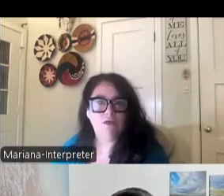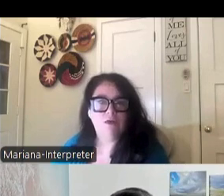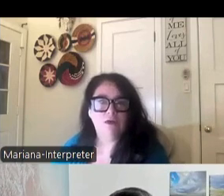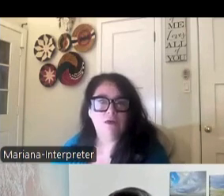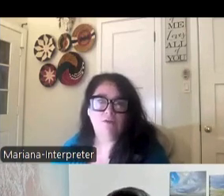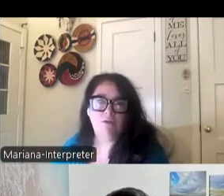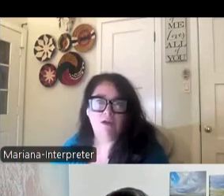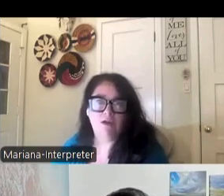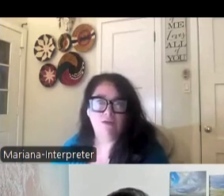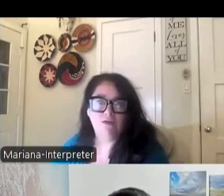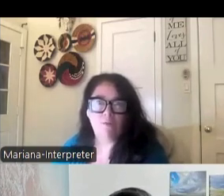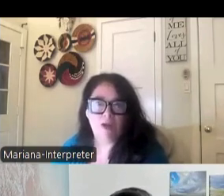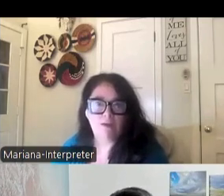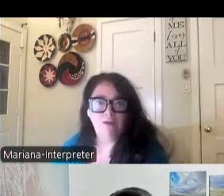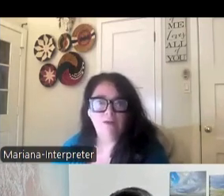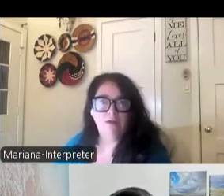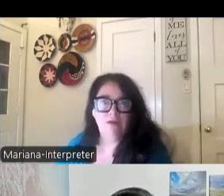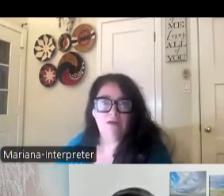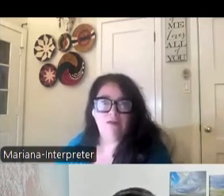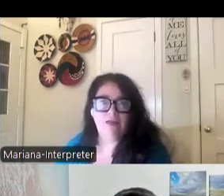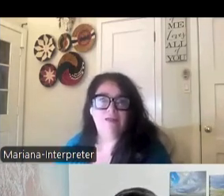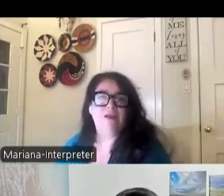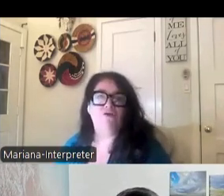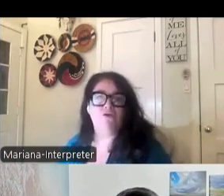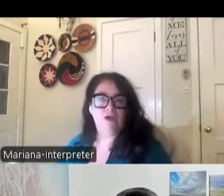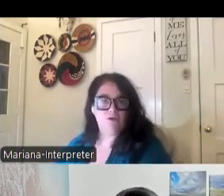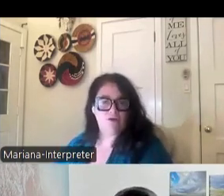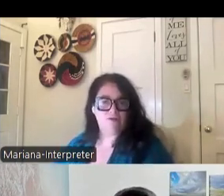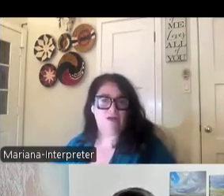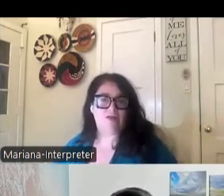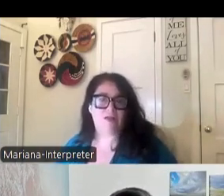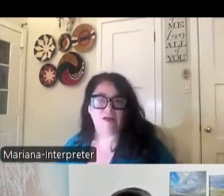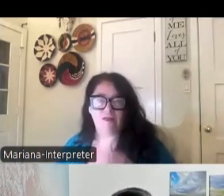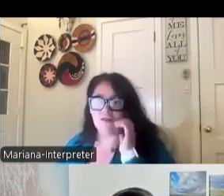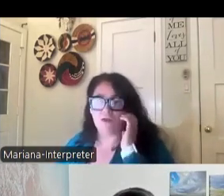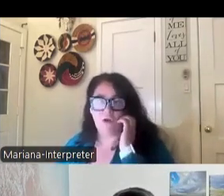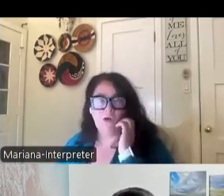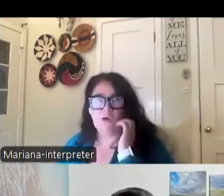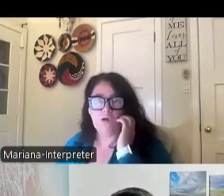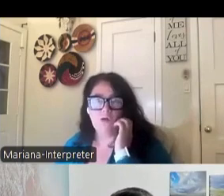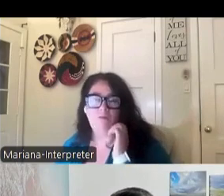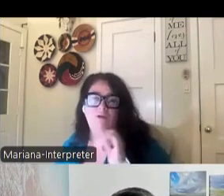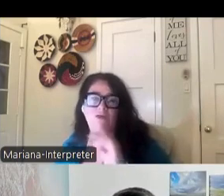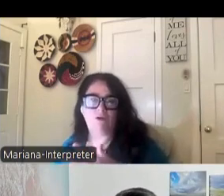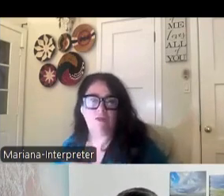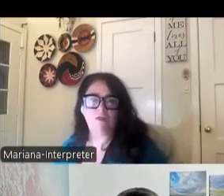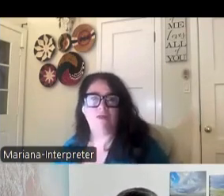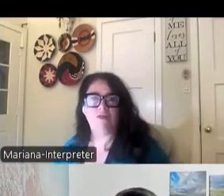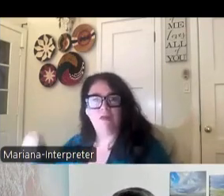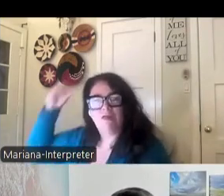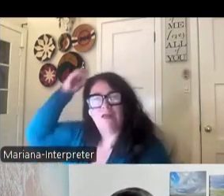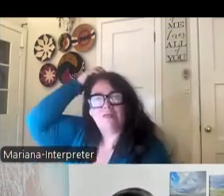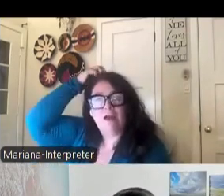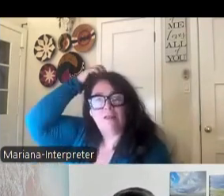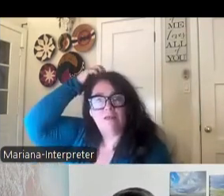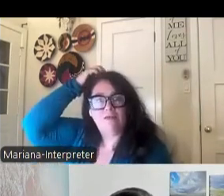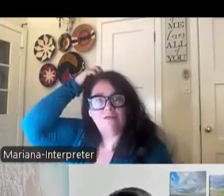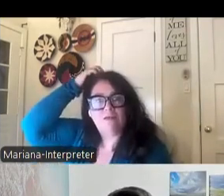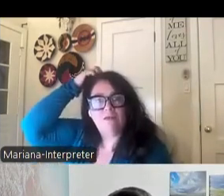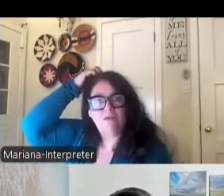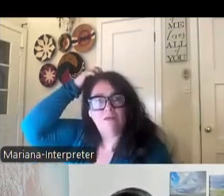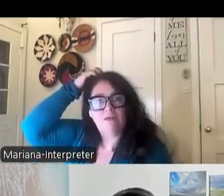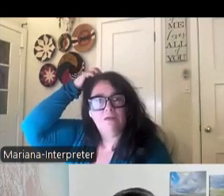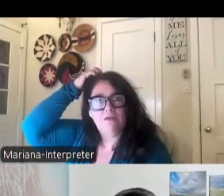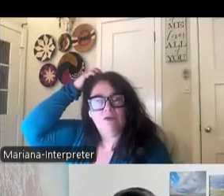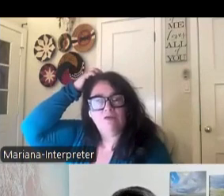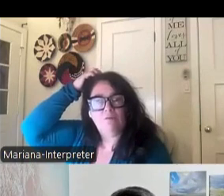every afternoon, or most afternoons during fog season. If you've ever been on Highway 101 as the fog rolls in over the Golden Gate